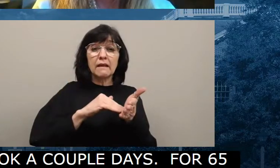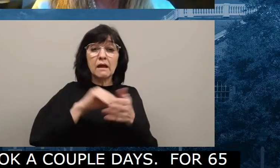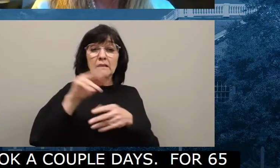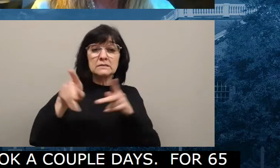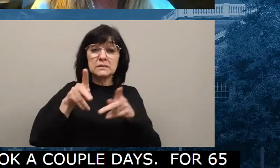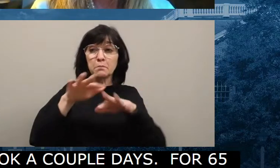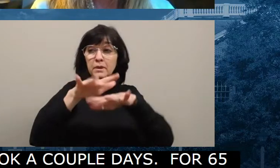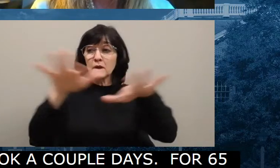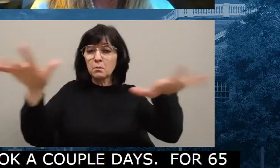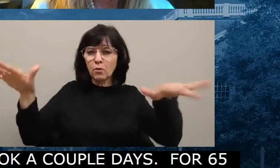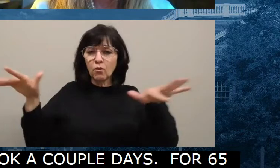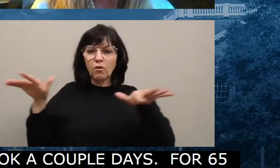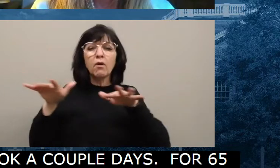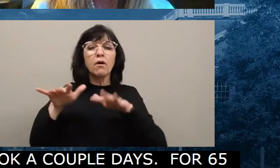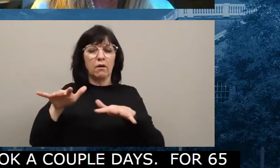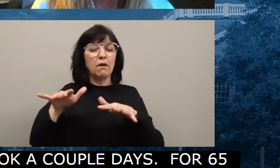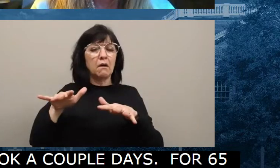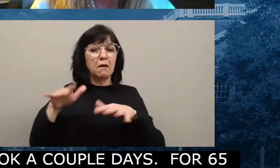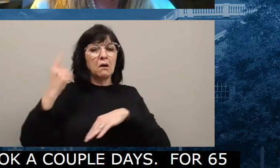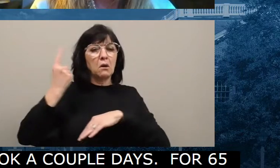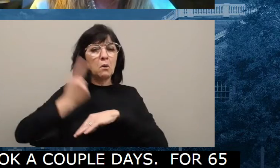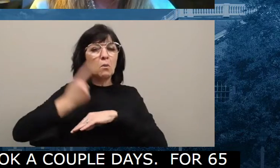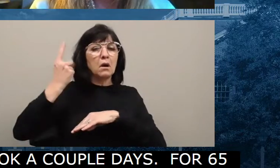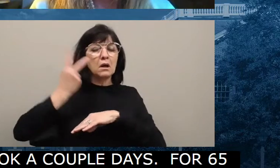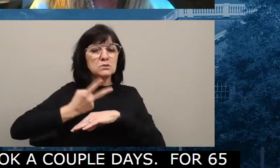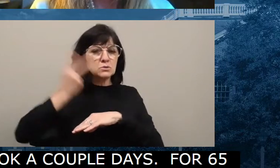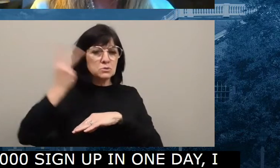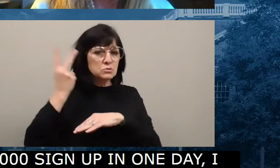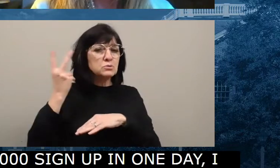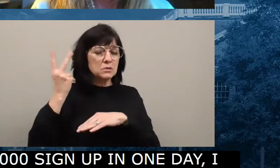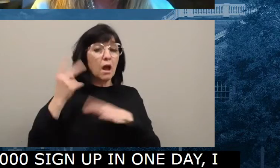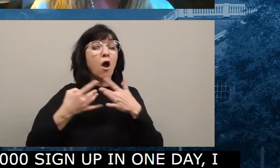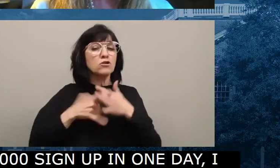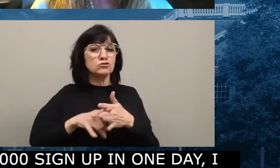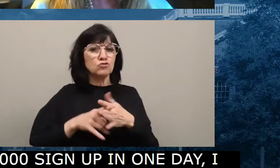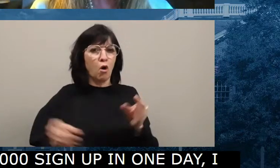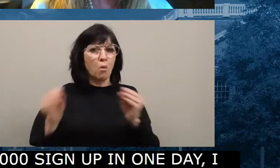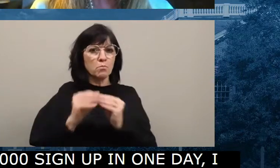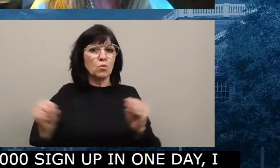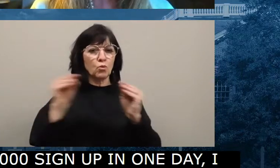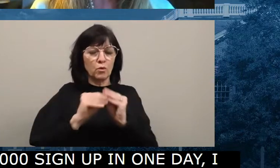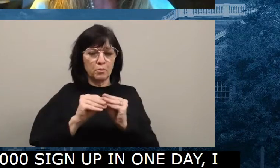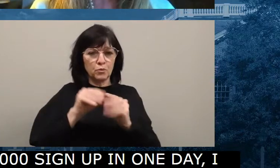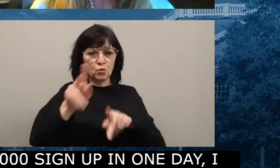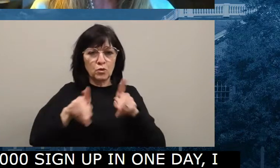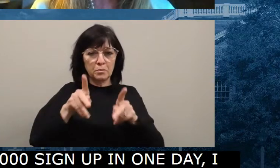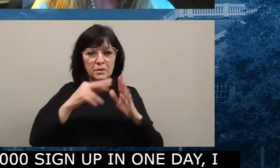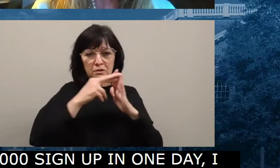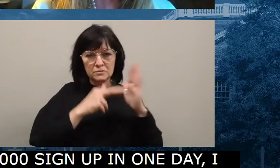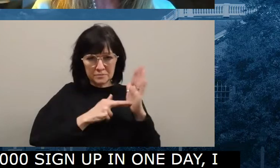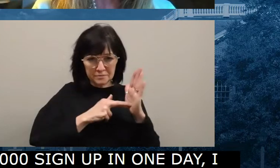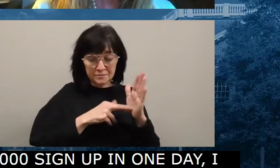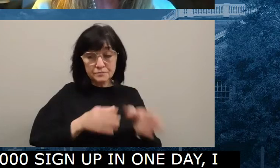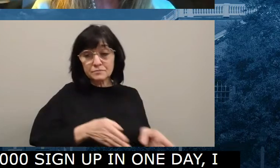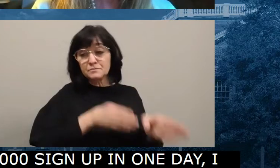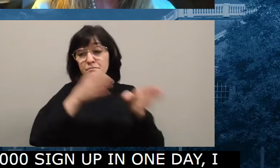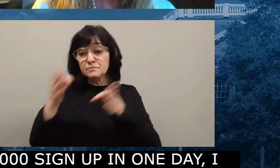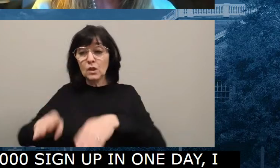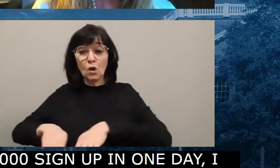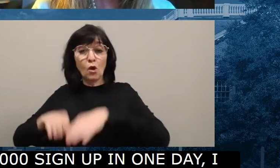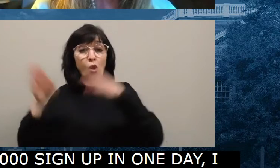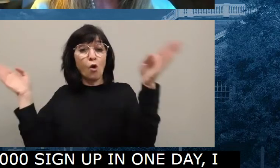time. It did tick up after that. And similarly, when we moved down to 16 and